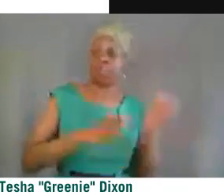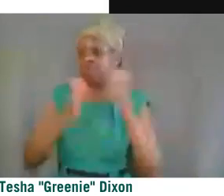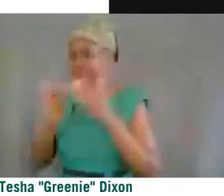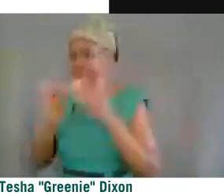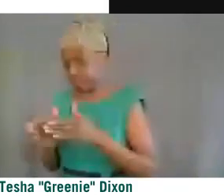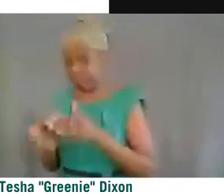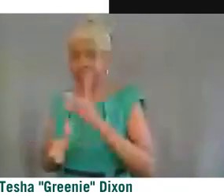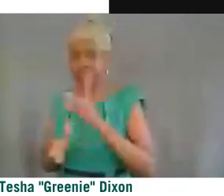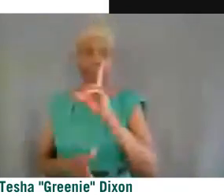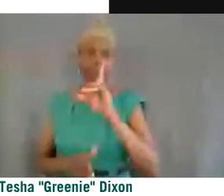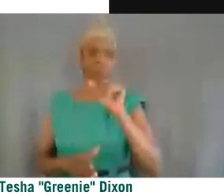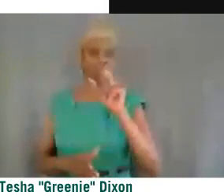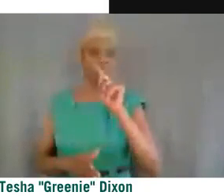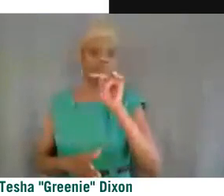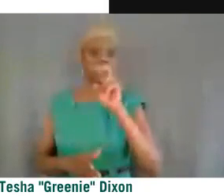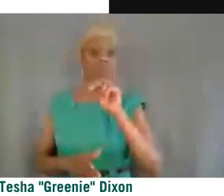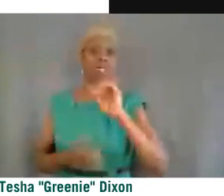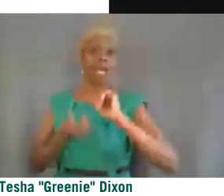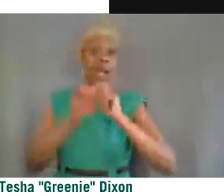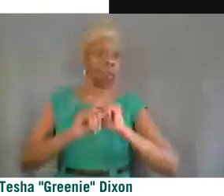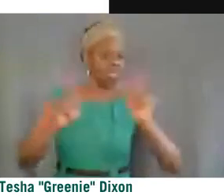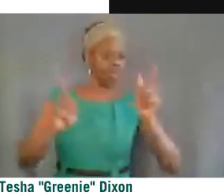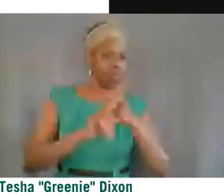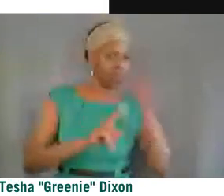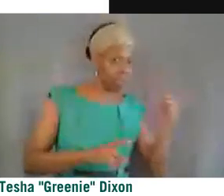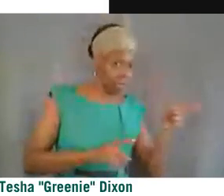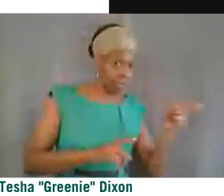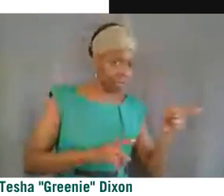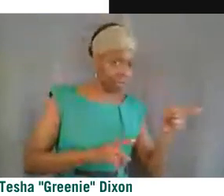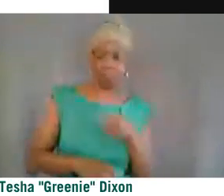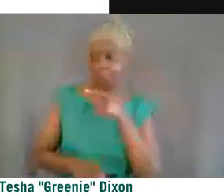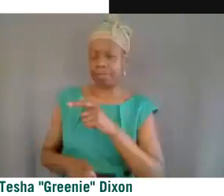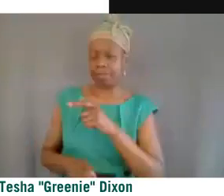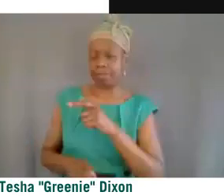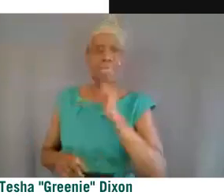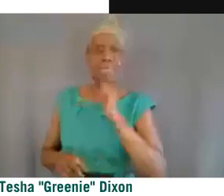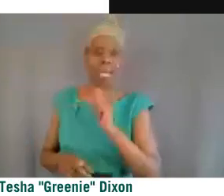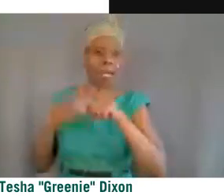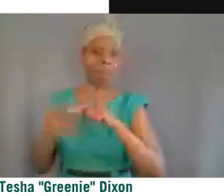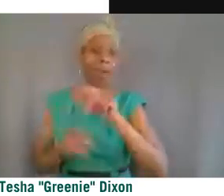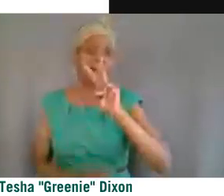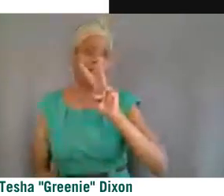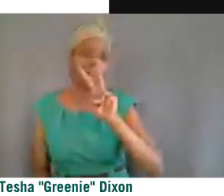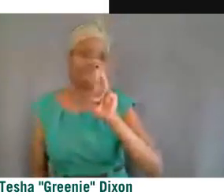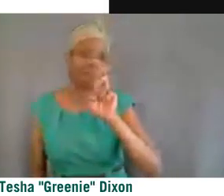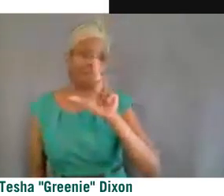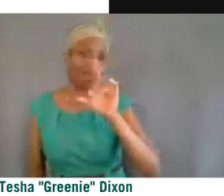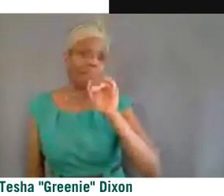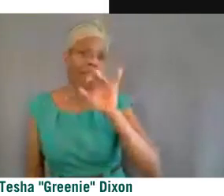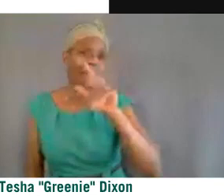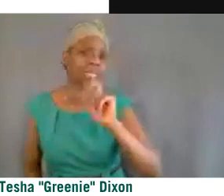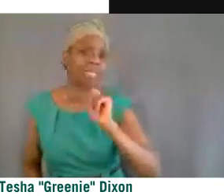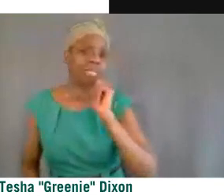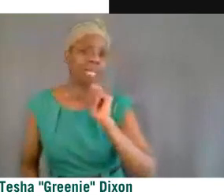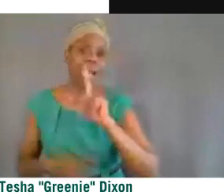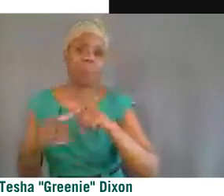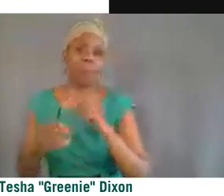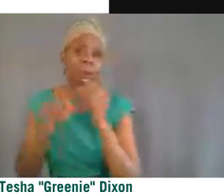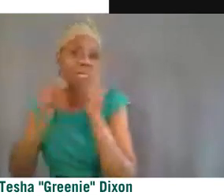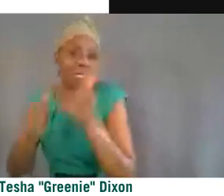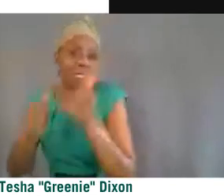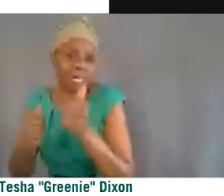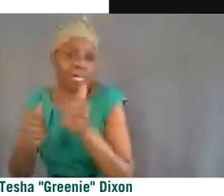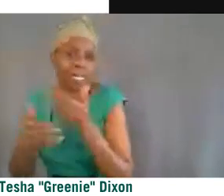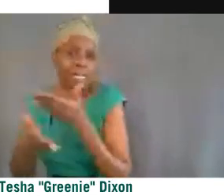Dystonia, then, to be differentiated from it, it's not a velocity dependent movement. It's not dependent on the speed by which